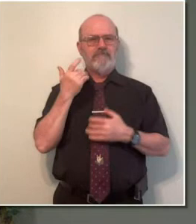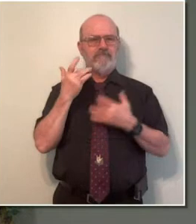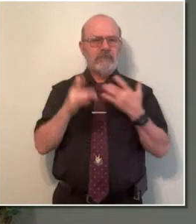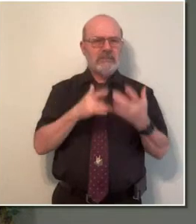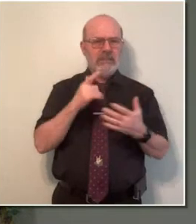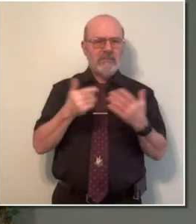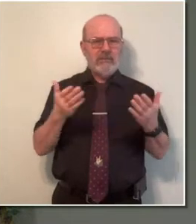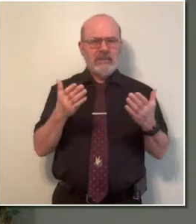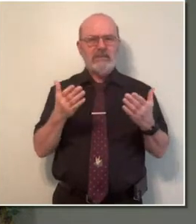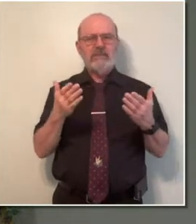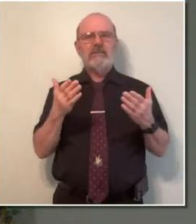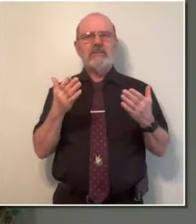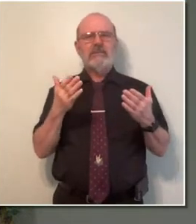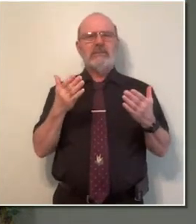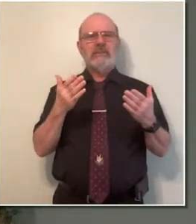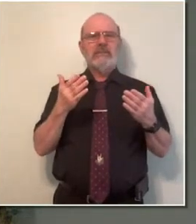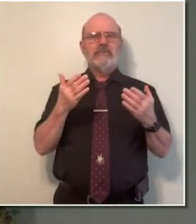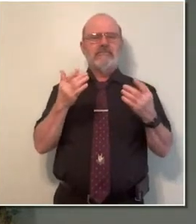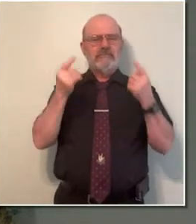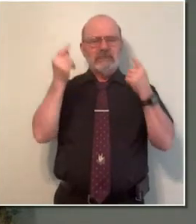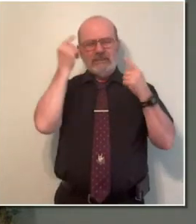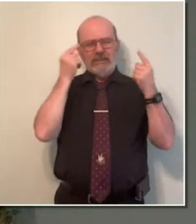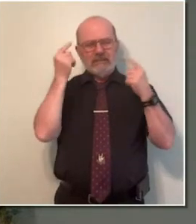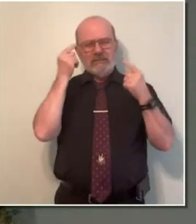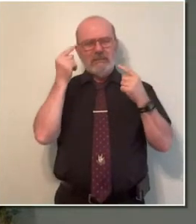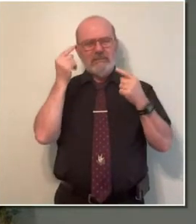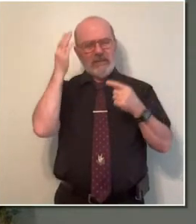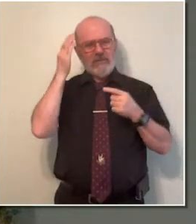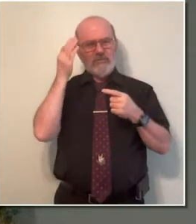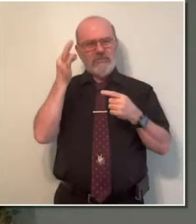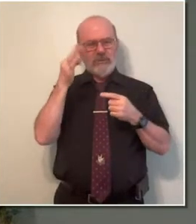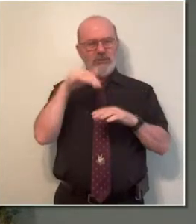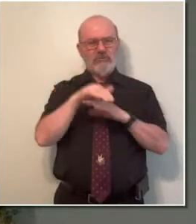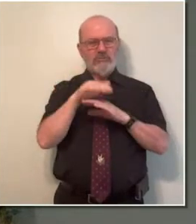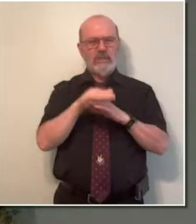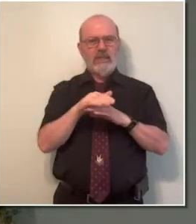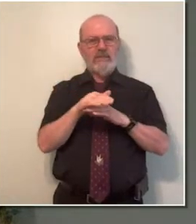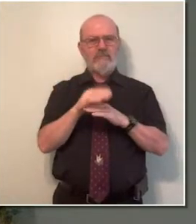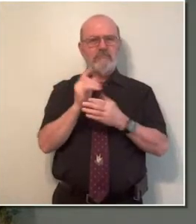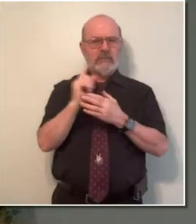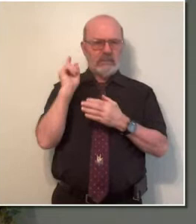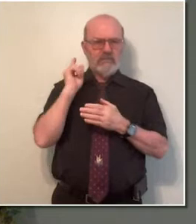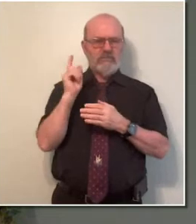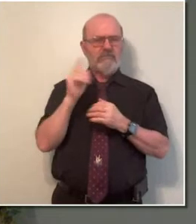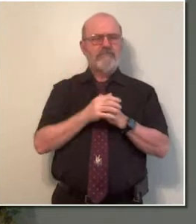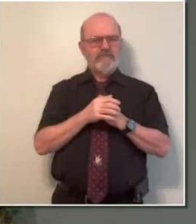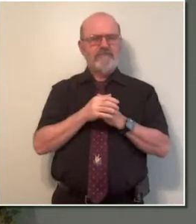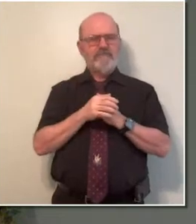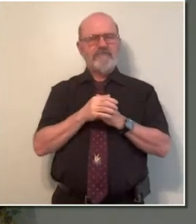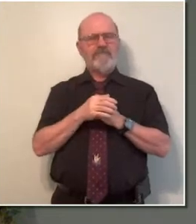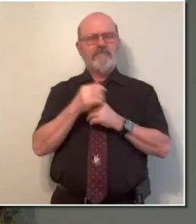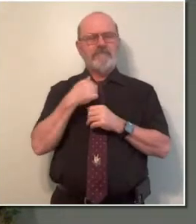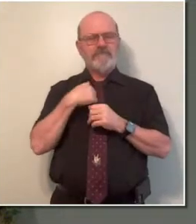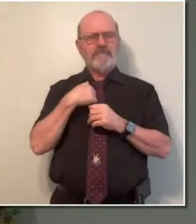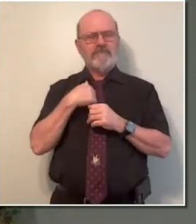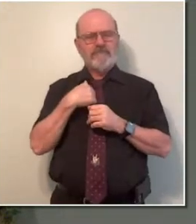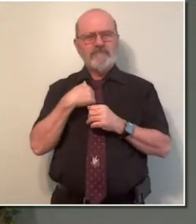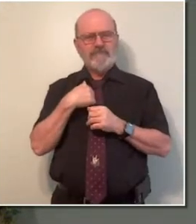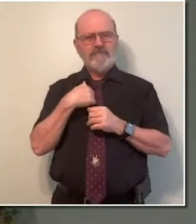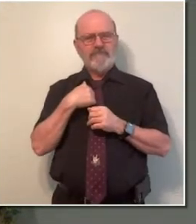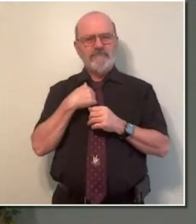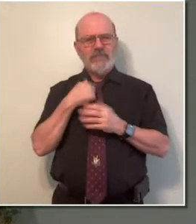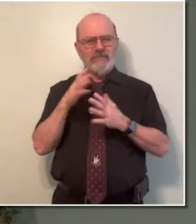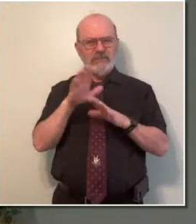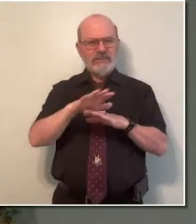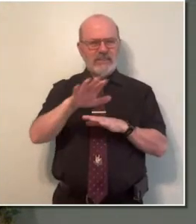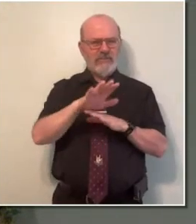have been on my mind. I knew I was preaching tonight, last week. And I have just had this area of